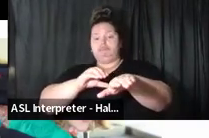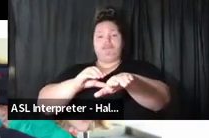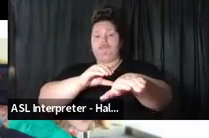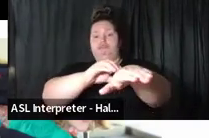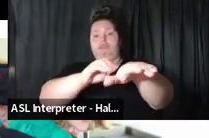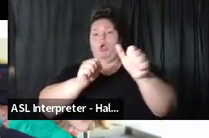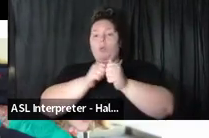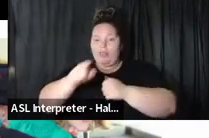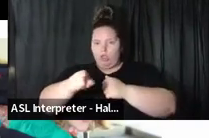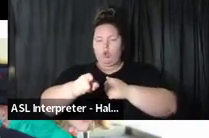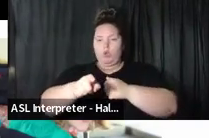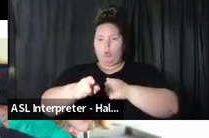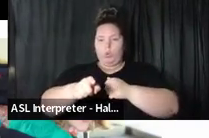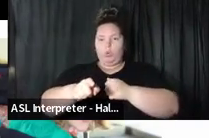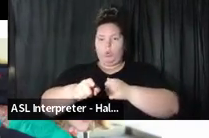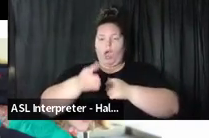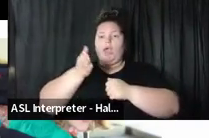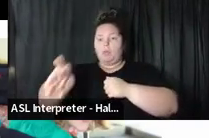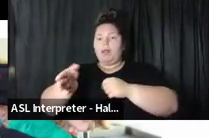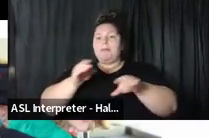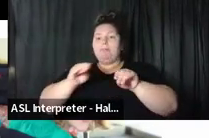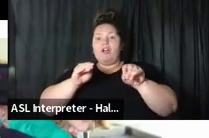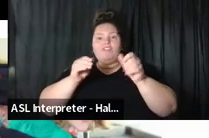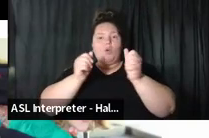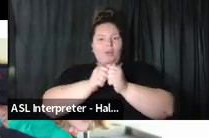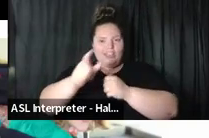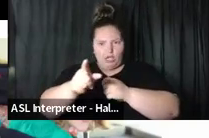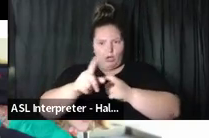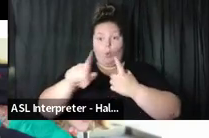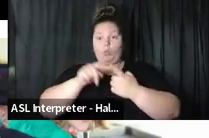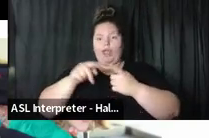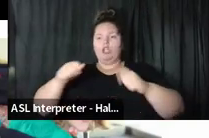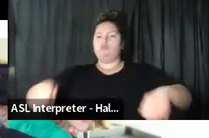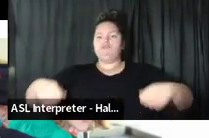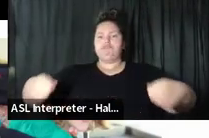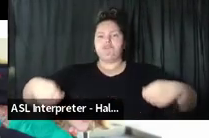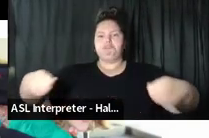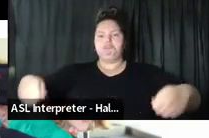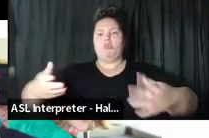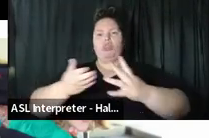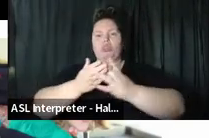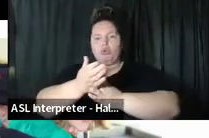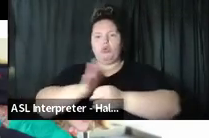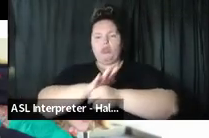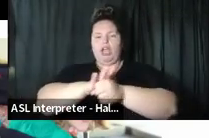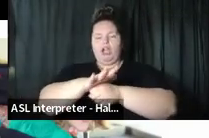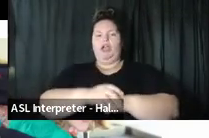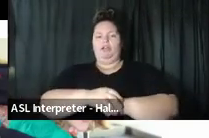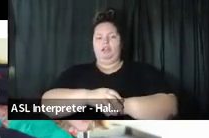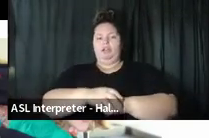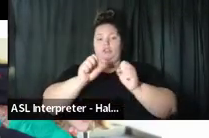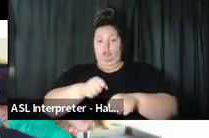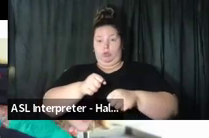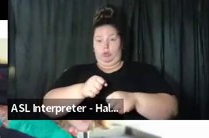The luggage will move with your wheelchair while you're moving throughout the area. So you can buy a set of these